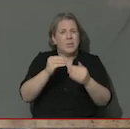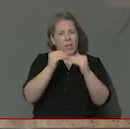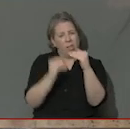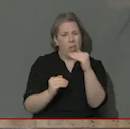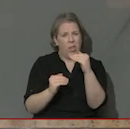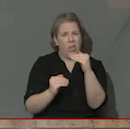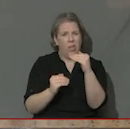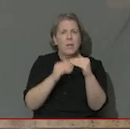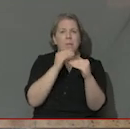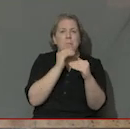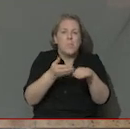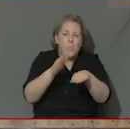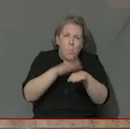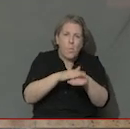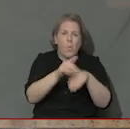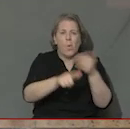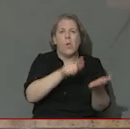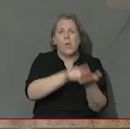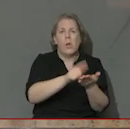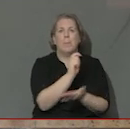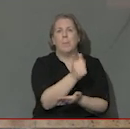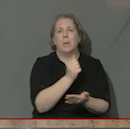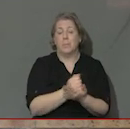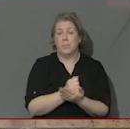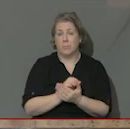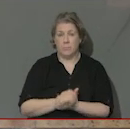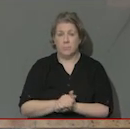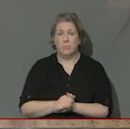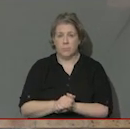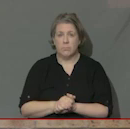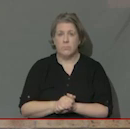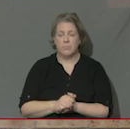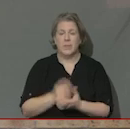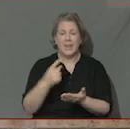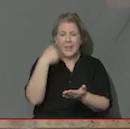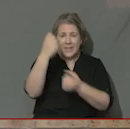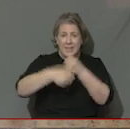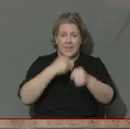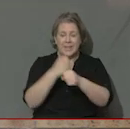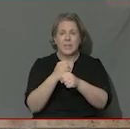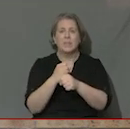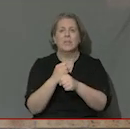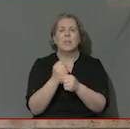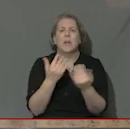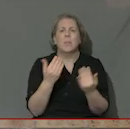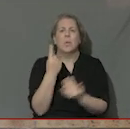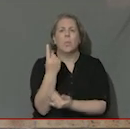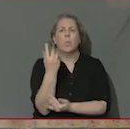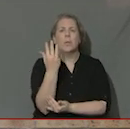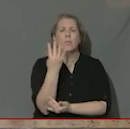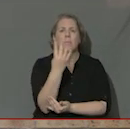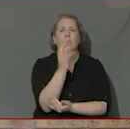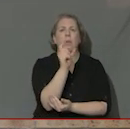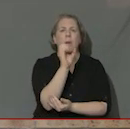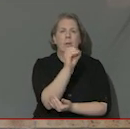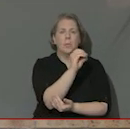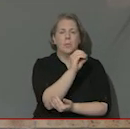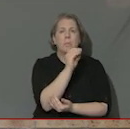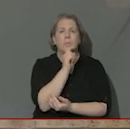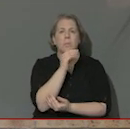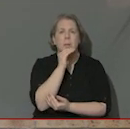the loan. So they say next year the interest is 194,400. So of this